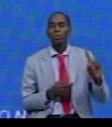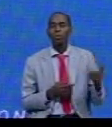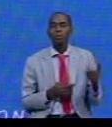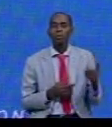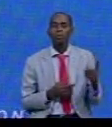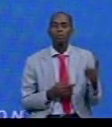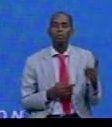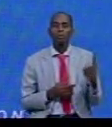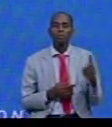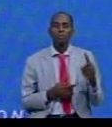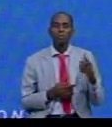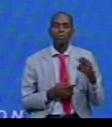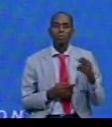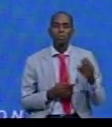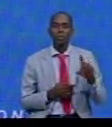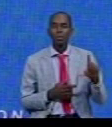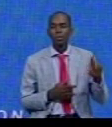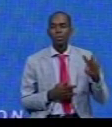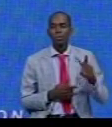Three.